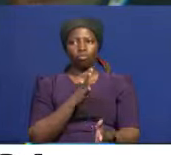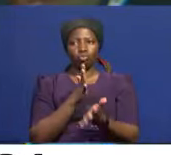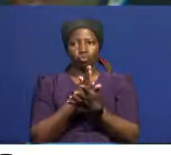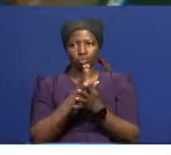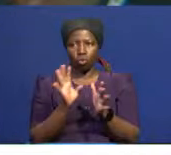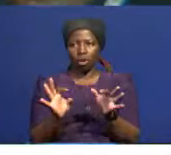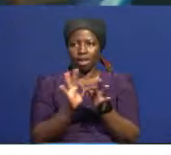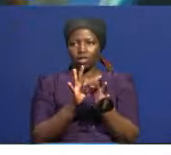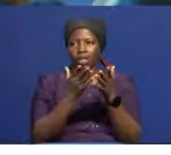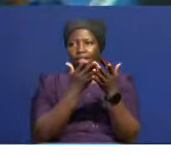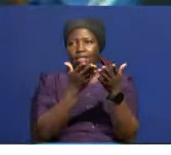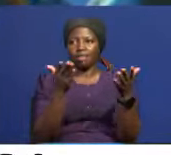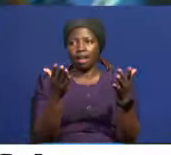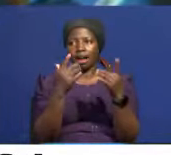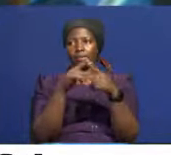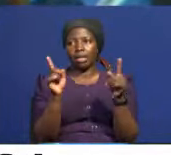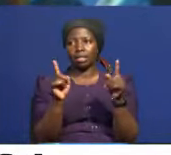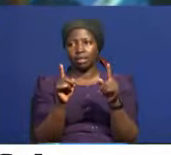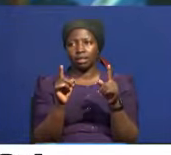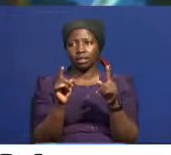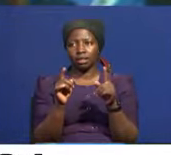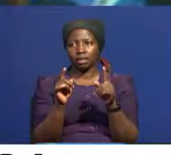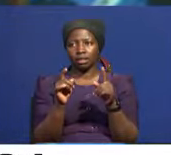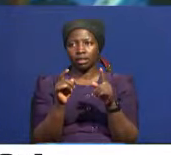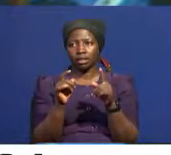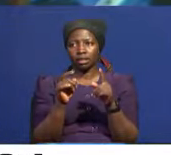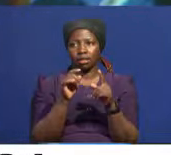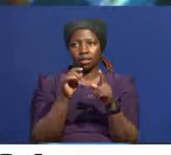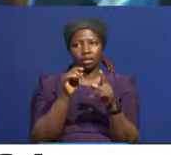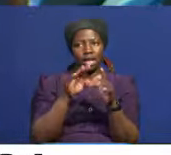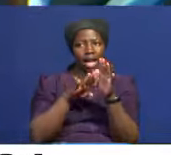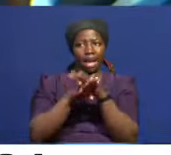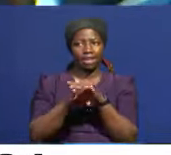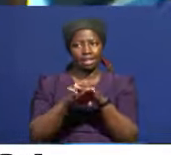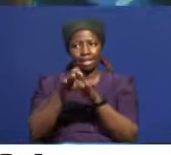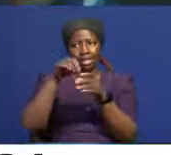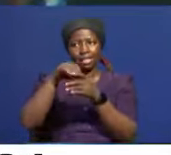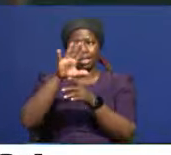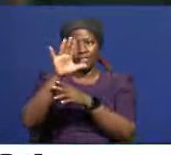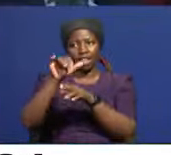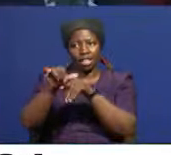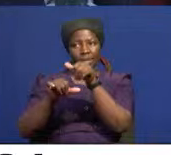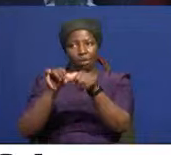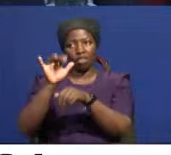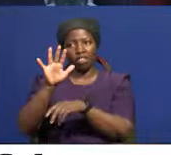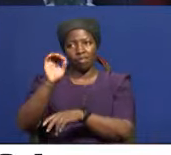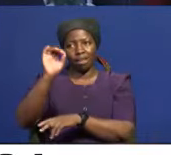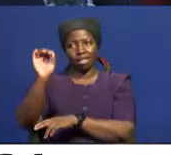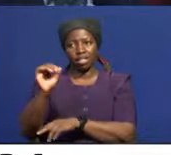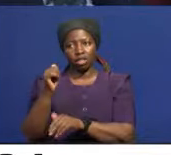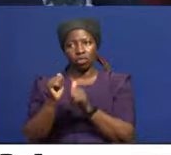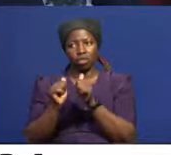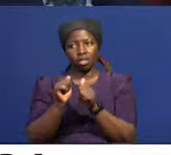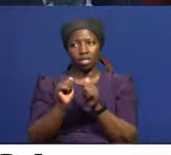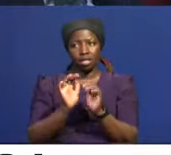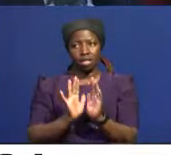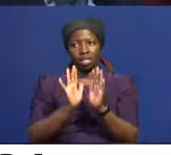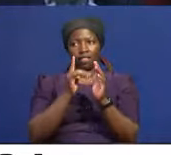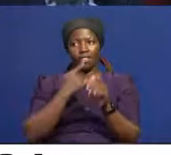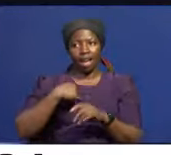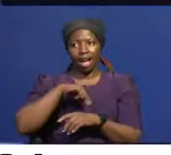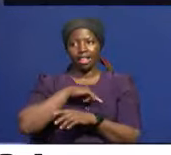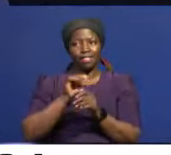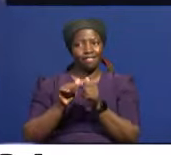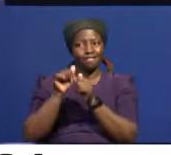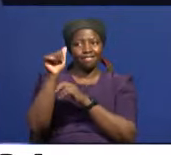connections, fixed broadband penetration in Africa is only about 5%, which leaves us far